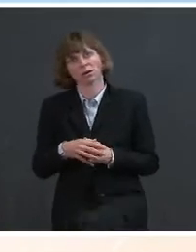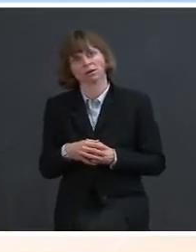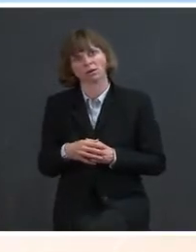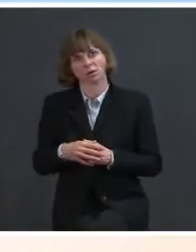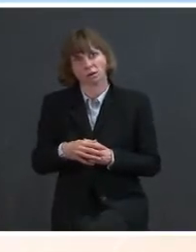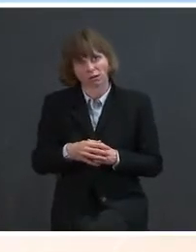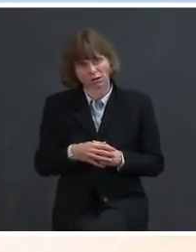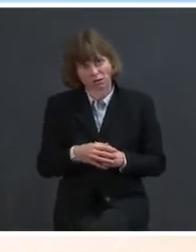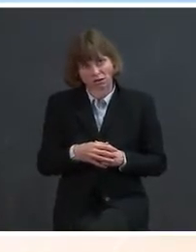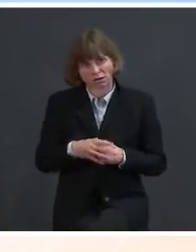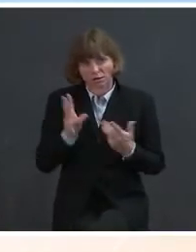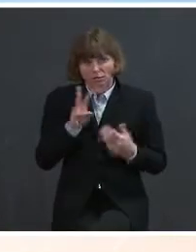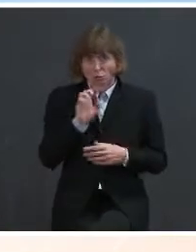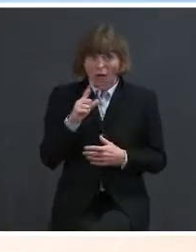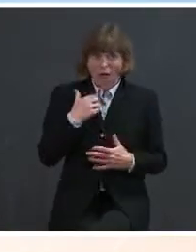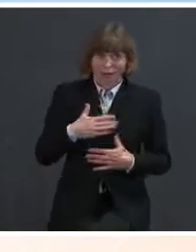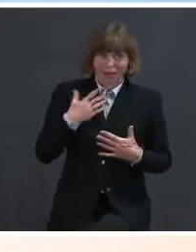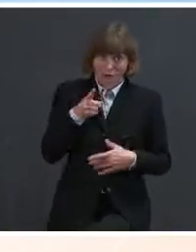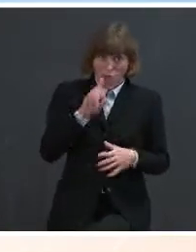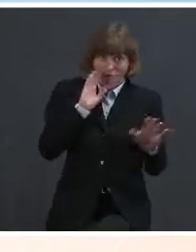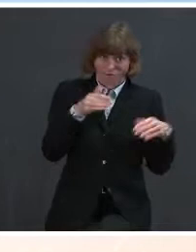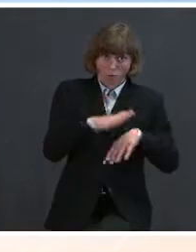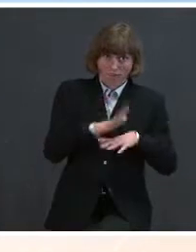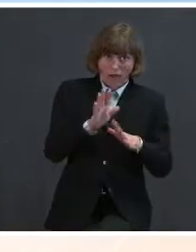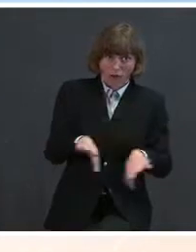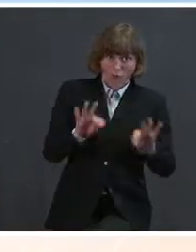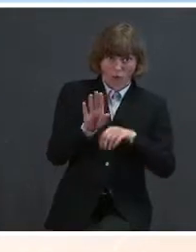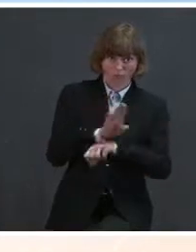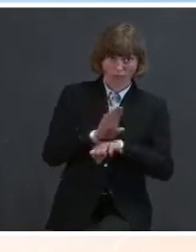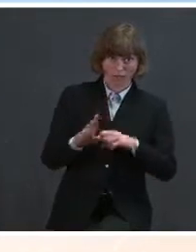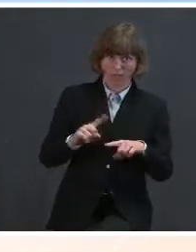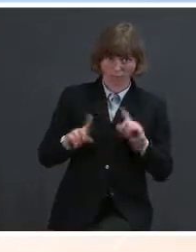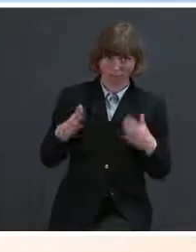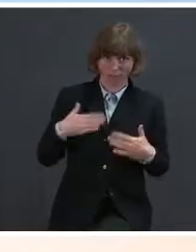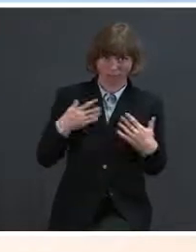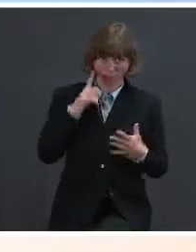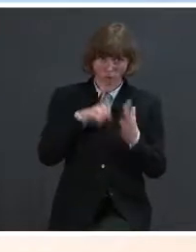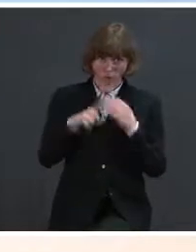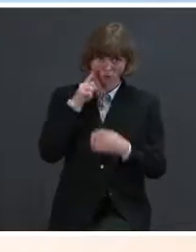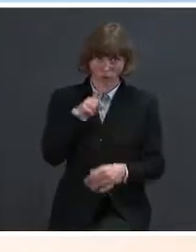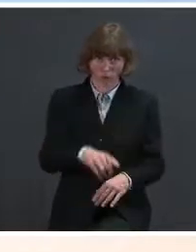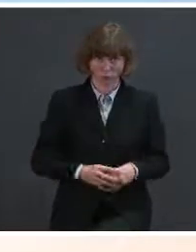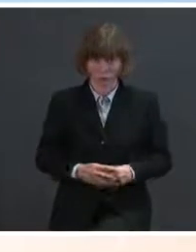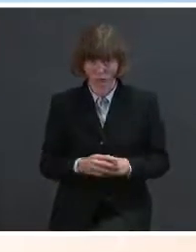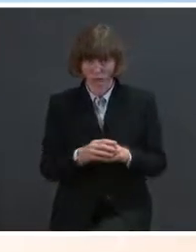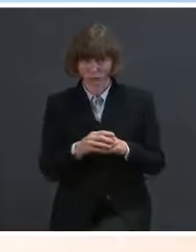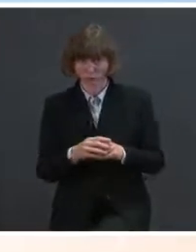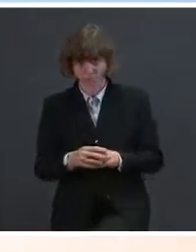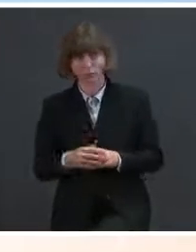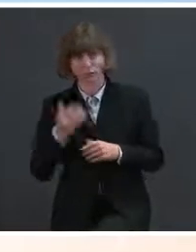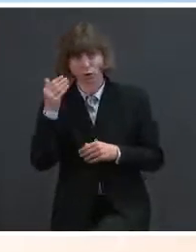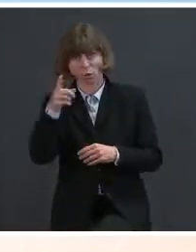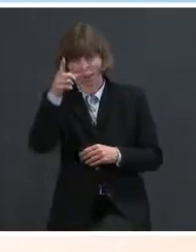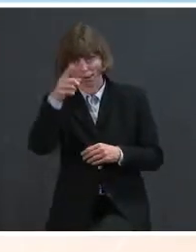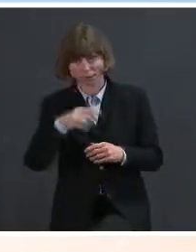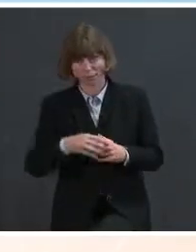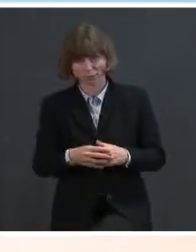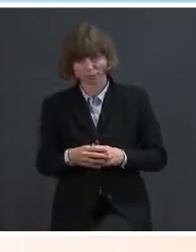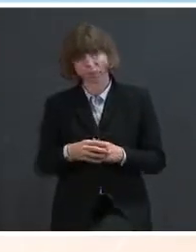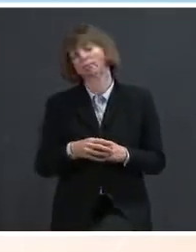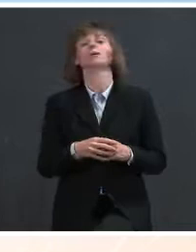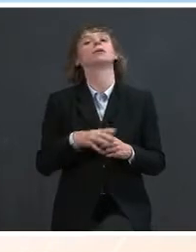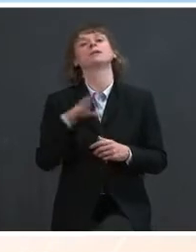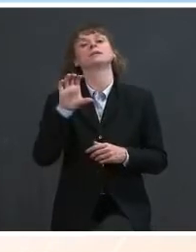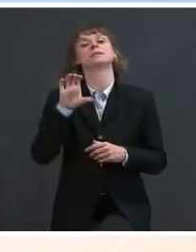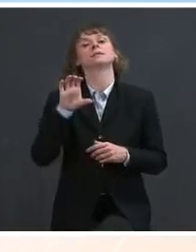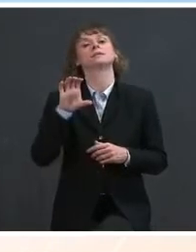again. Well, I'm glad you're focused on the important business, but I'm happy to check on it for you. Go ahead in the back. Hi, Eric Phillips with CBN News.